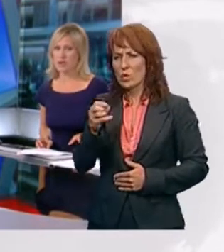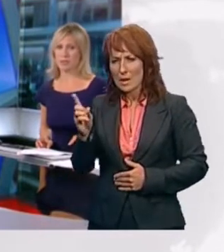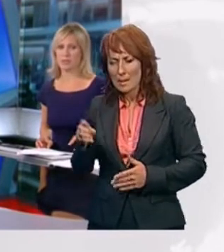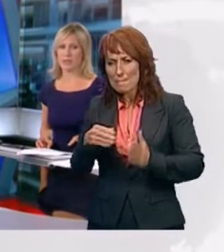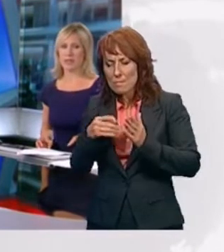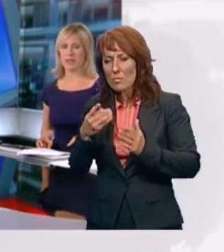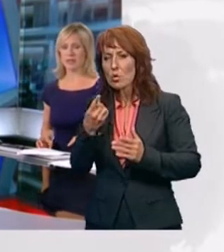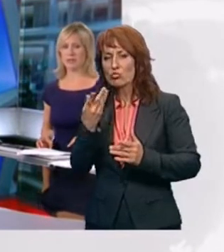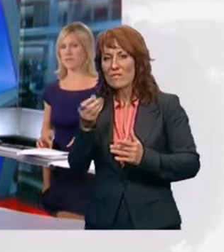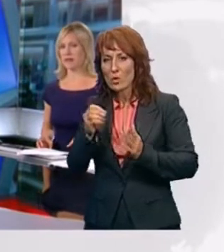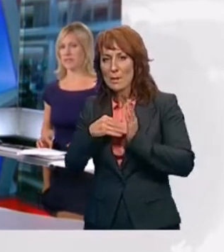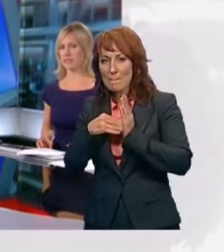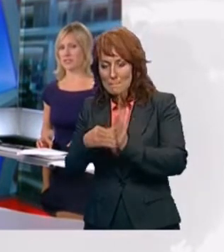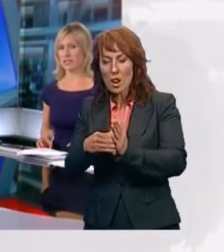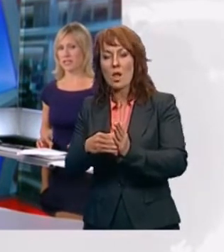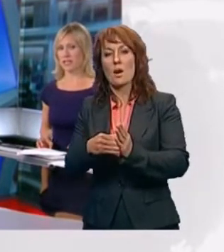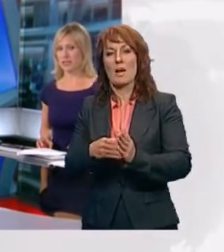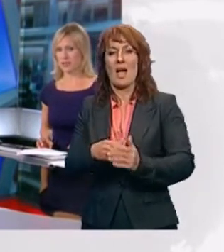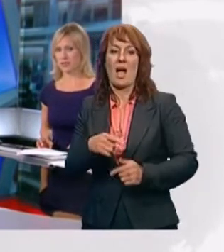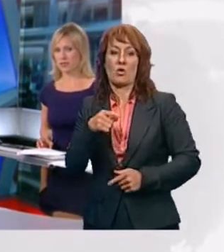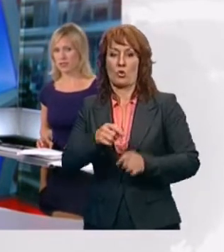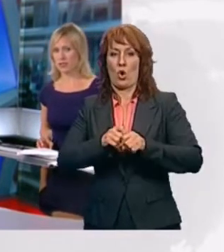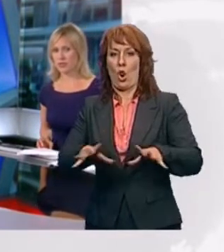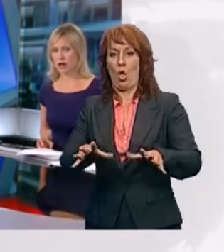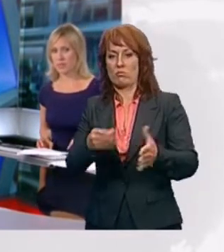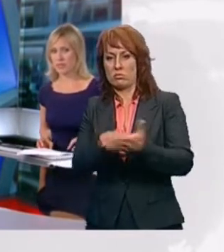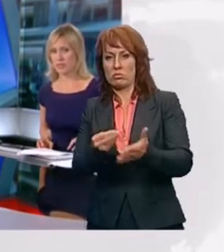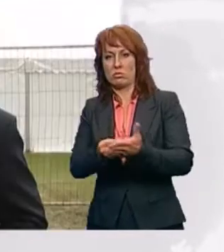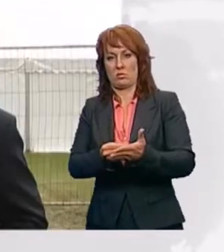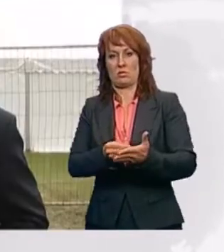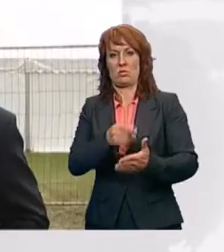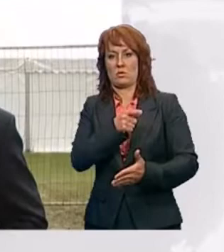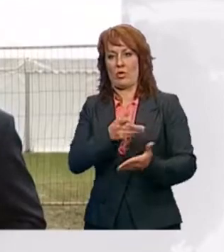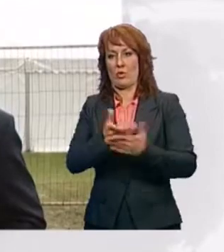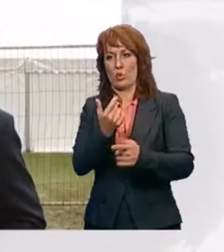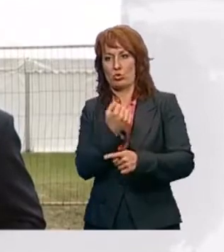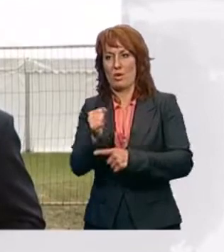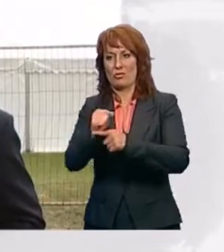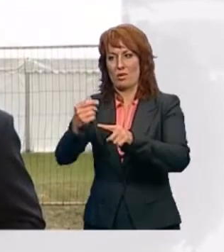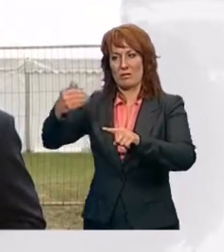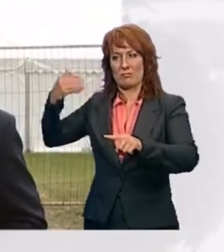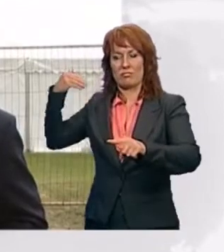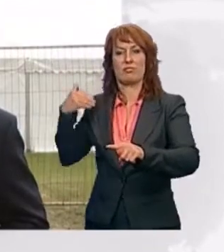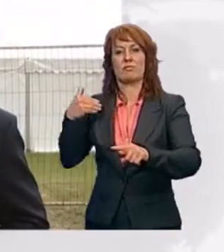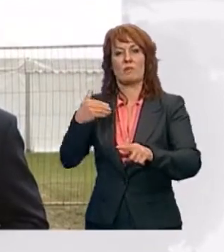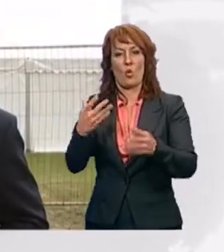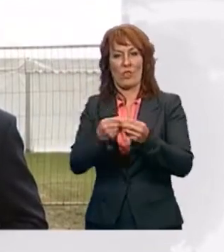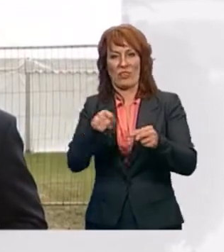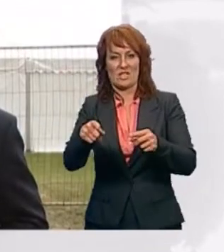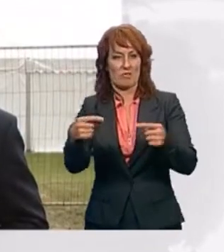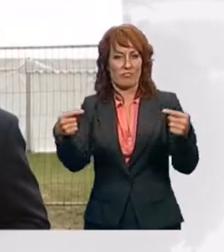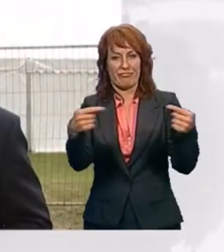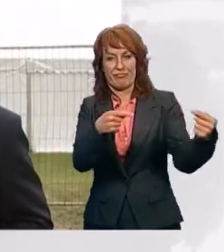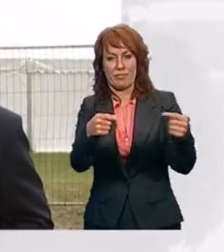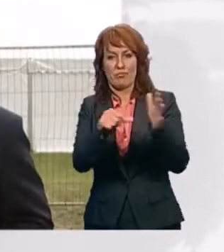major disruption for thousands of passengers. Let's go straight to our business correspondent, John Moylan, who's at Heathrow. John.